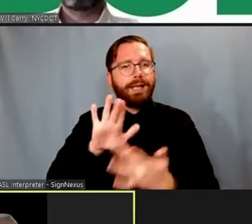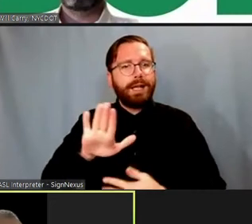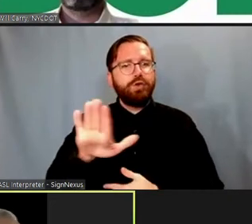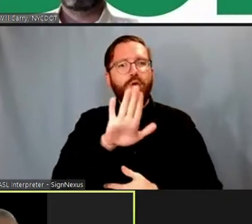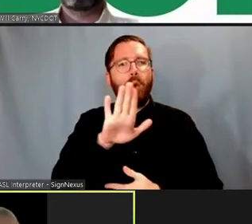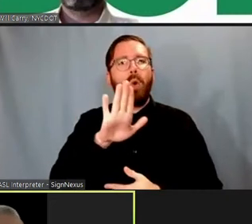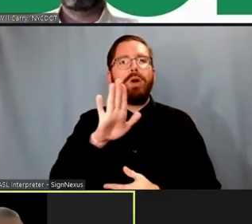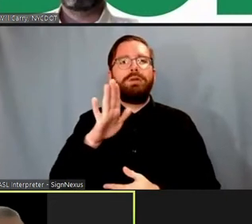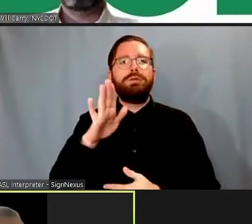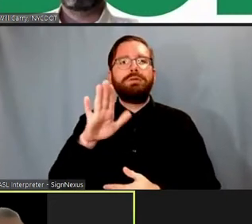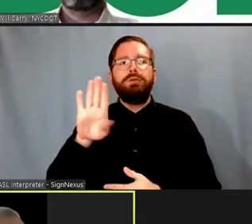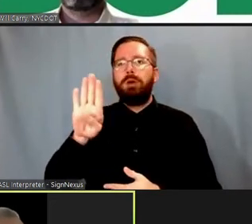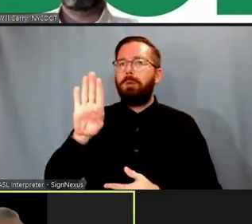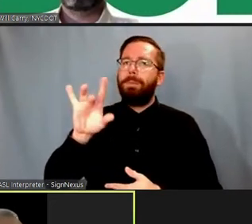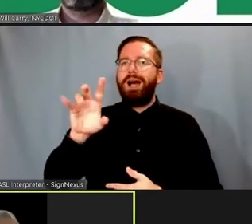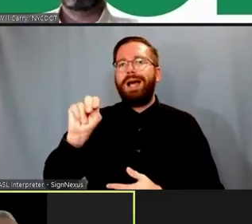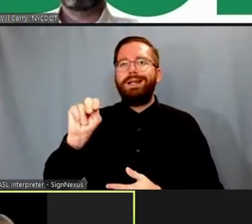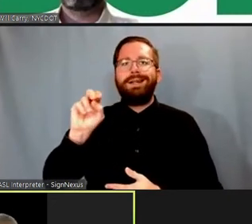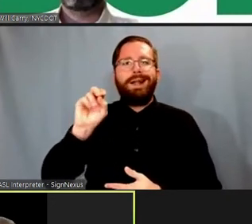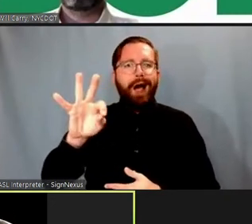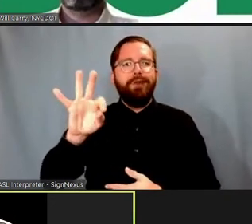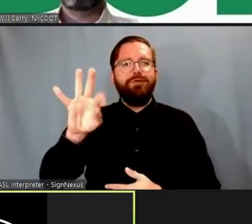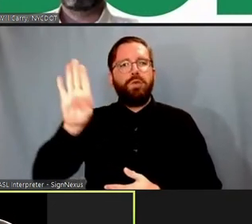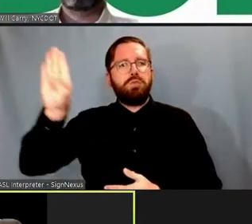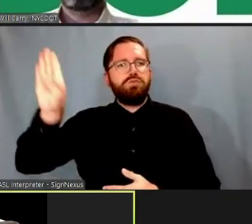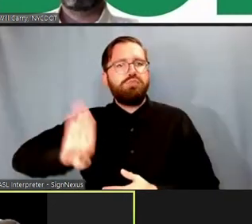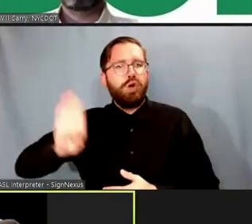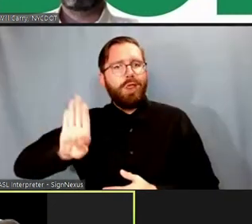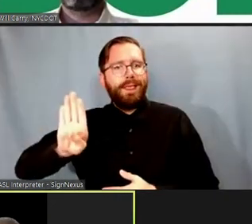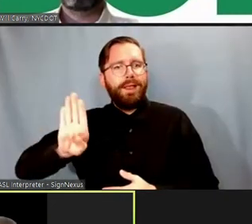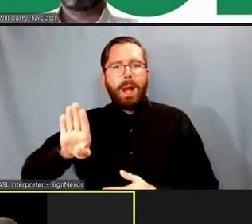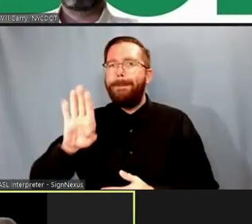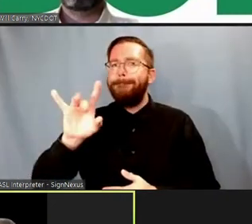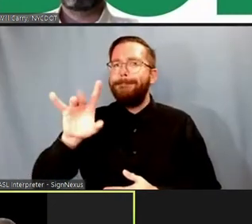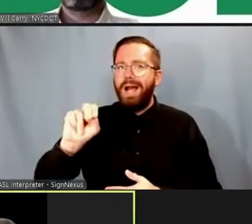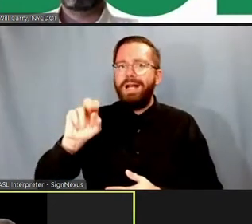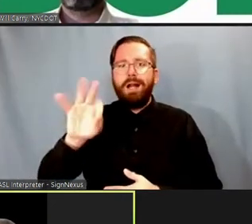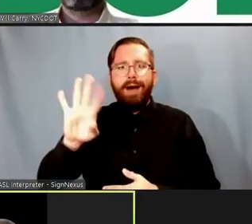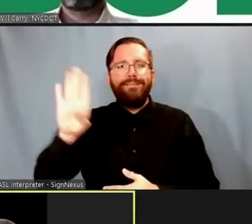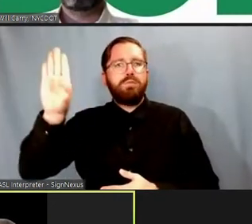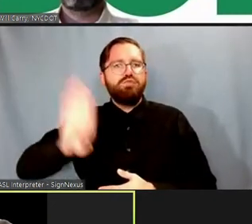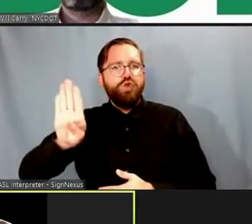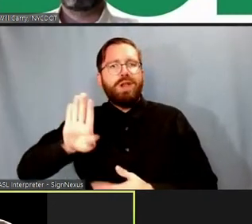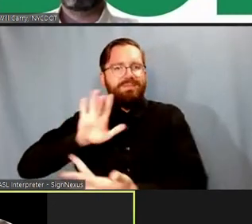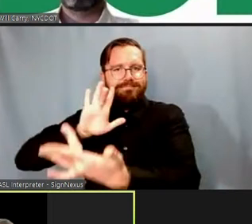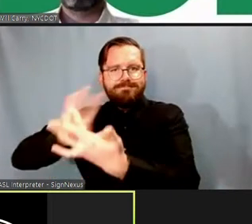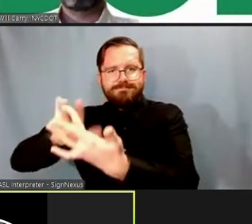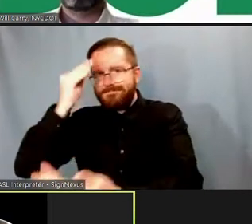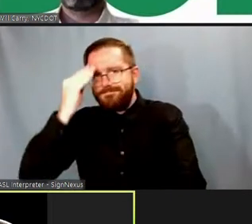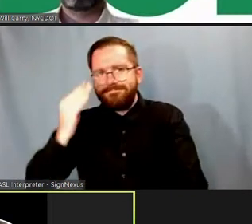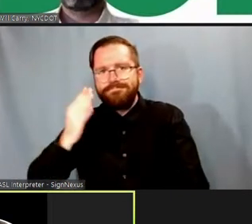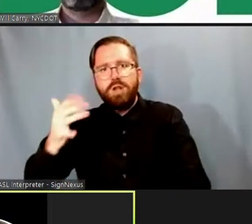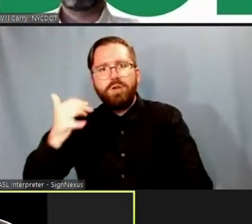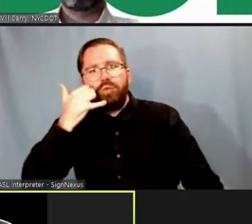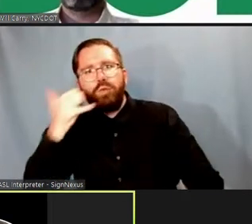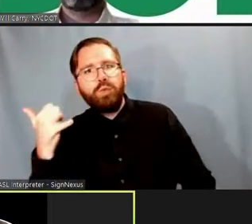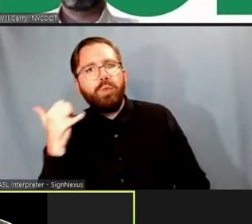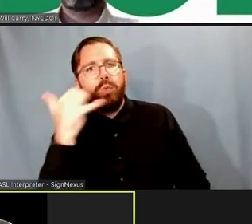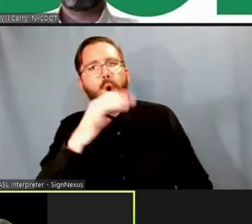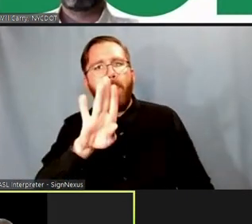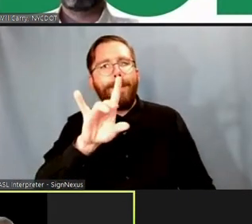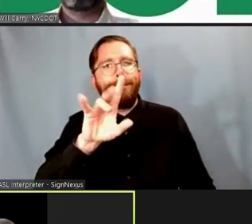the biden of brooklyn and have the biden of brooklyn call the biden of washington